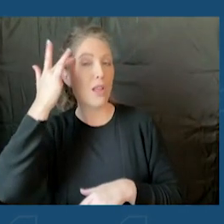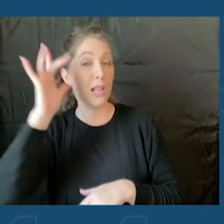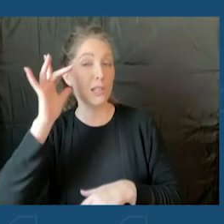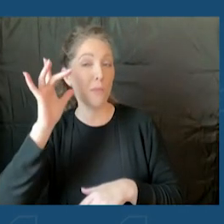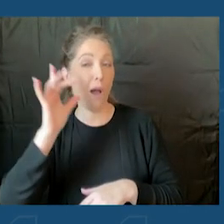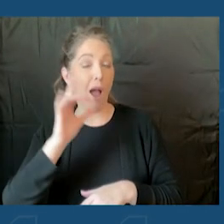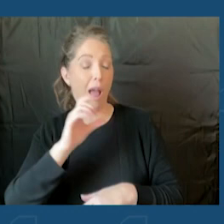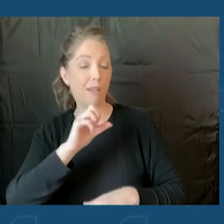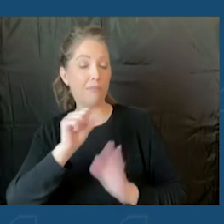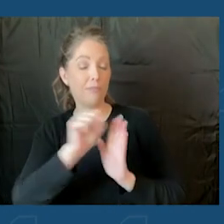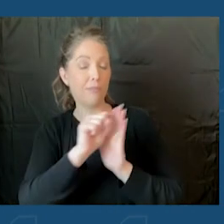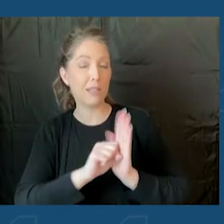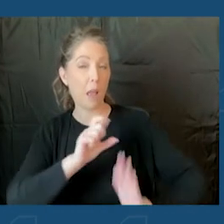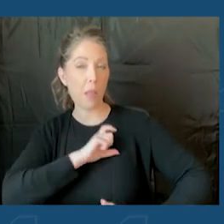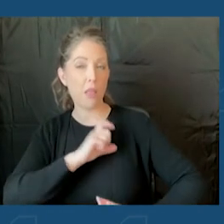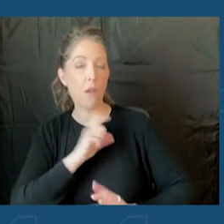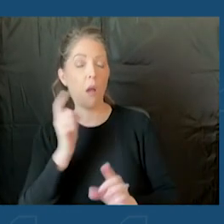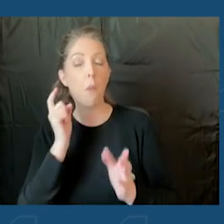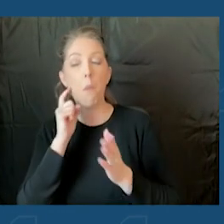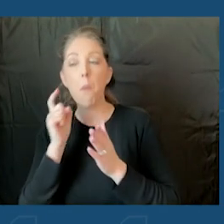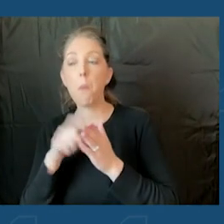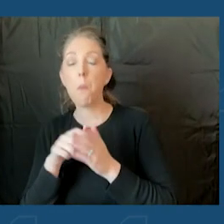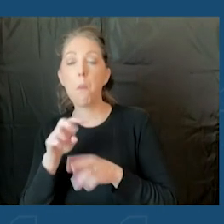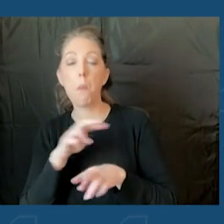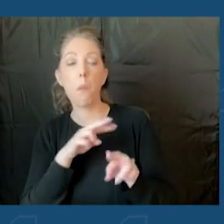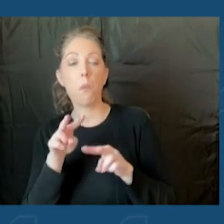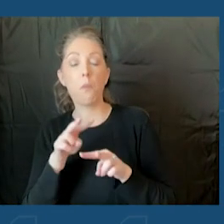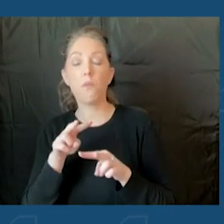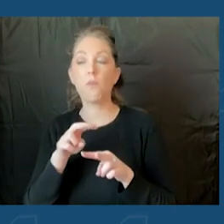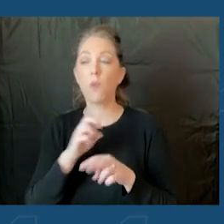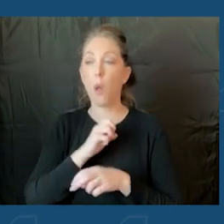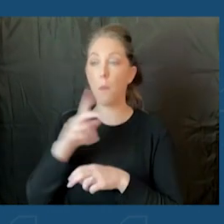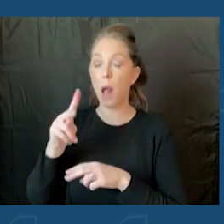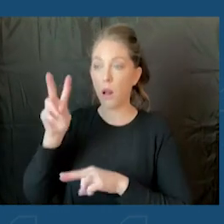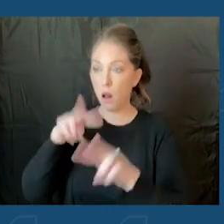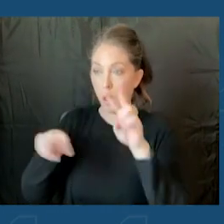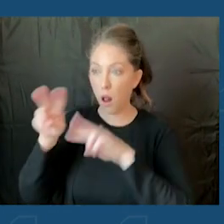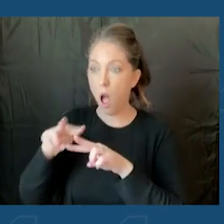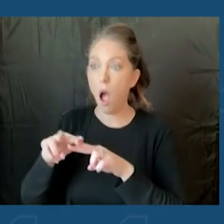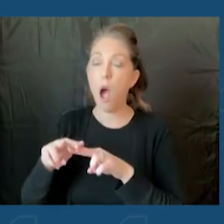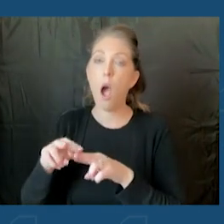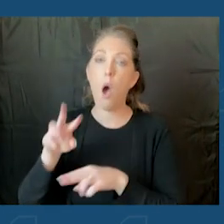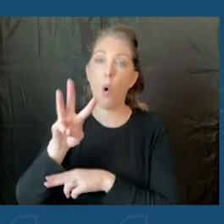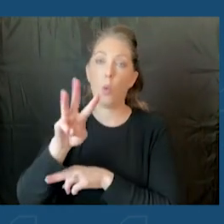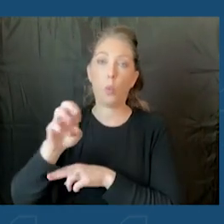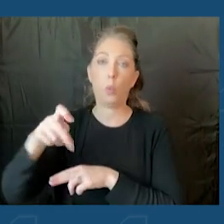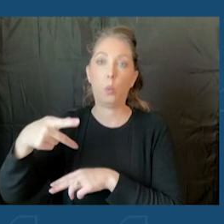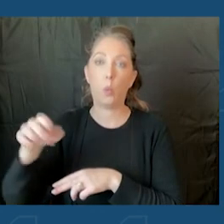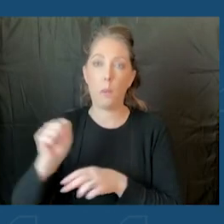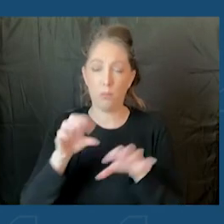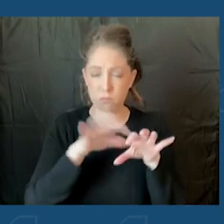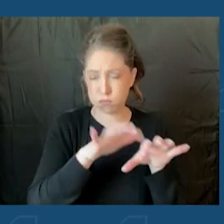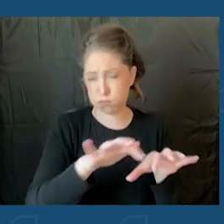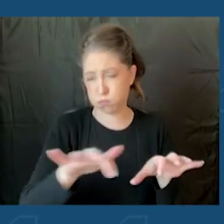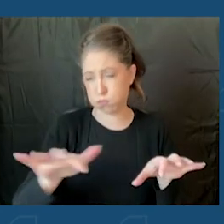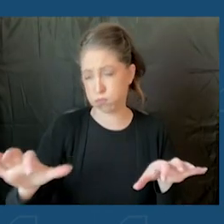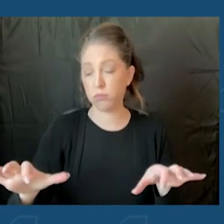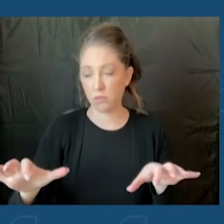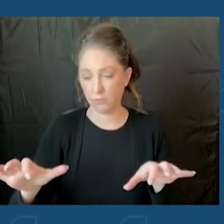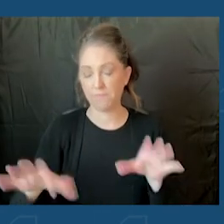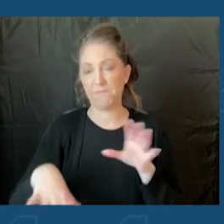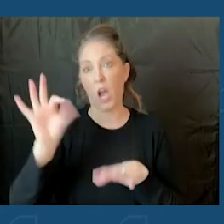signs. They go back and find that he had a whole cache of weapons on him and his home. This is what we're talking